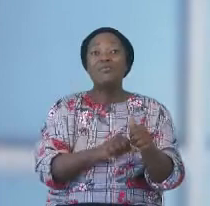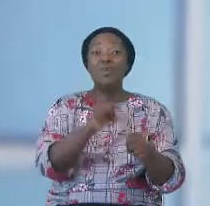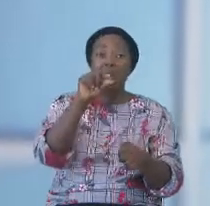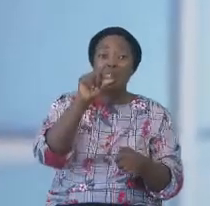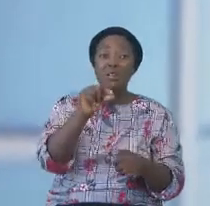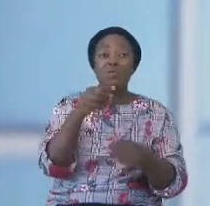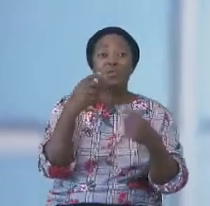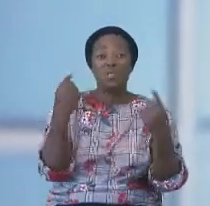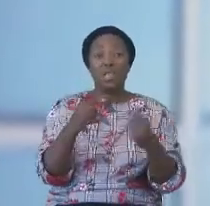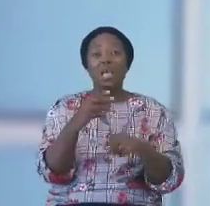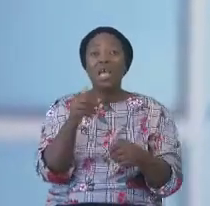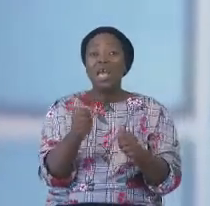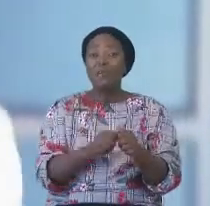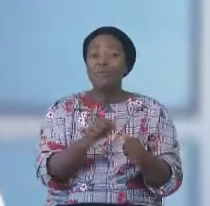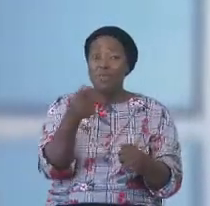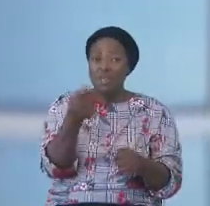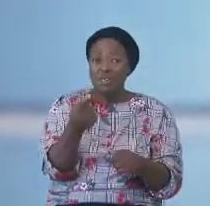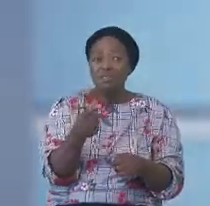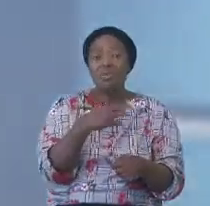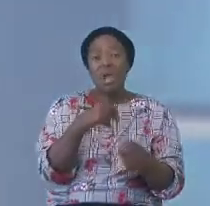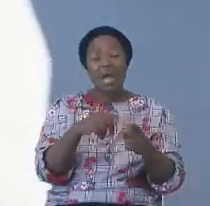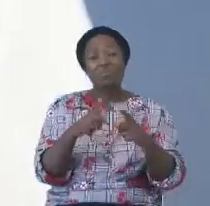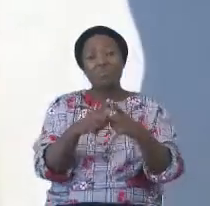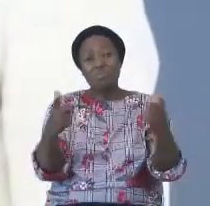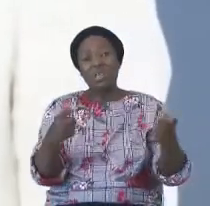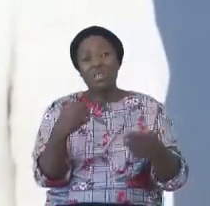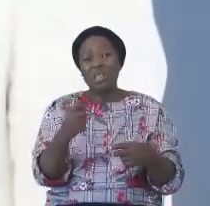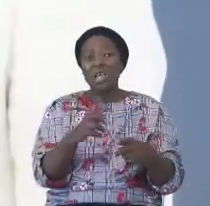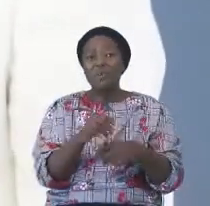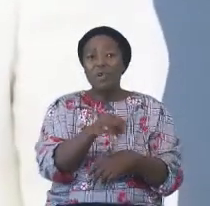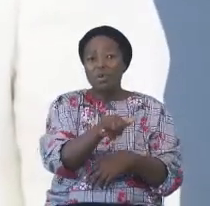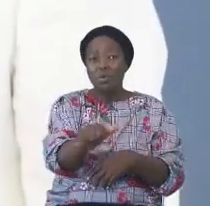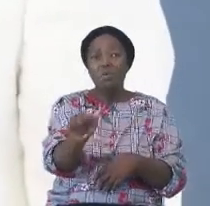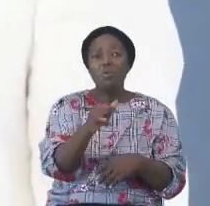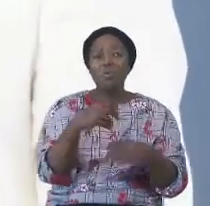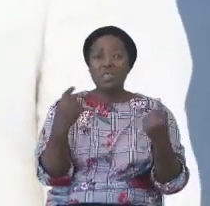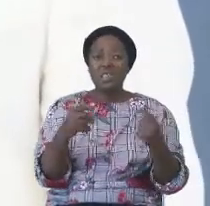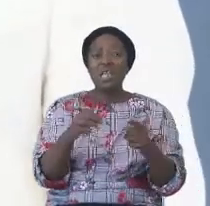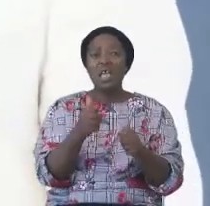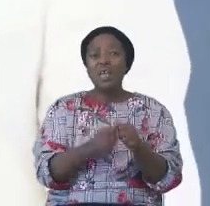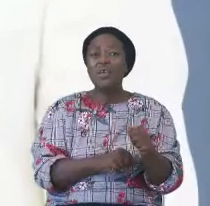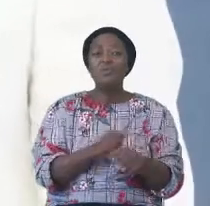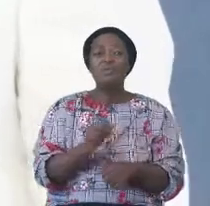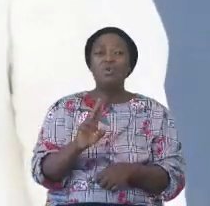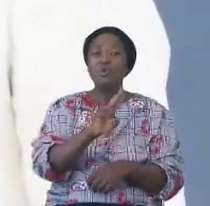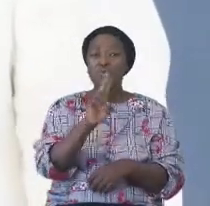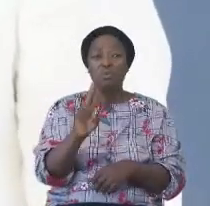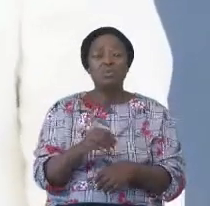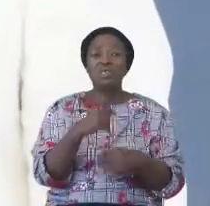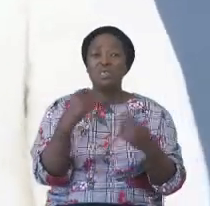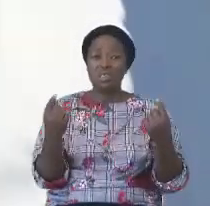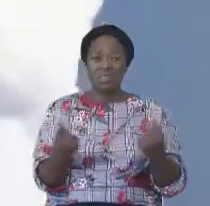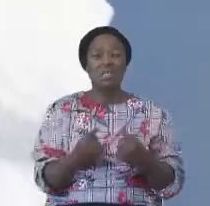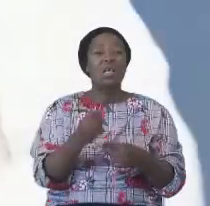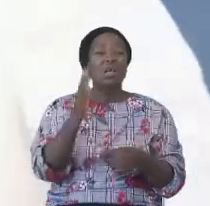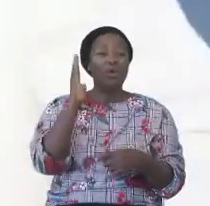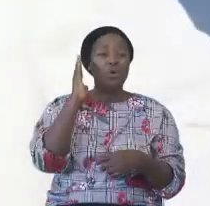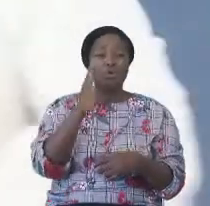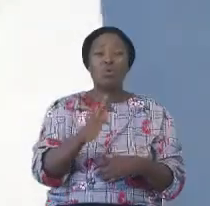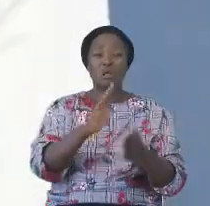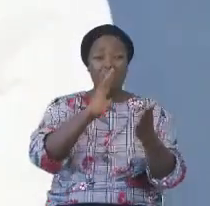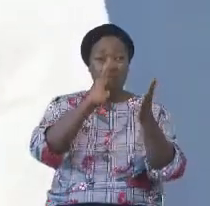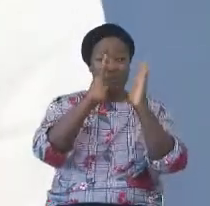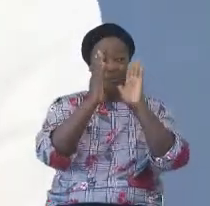But now I know that every little sin, every big sin, every common